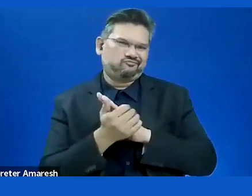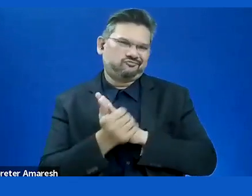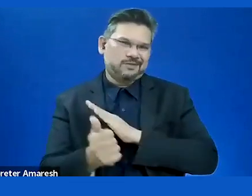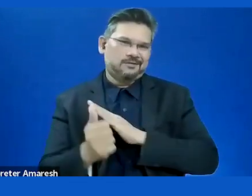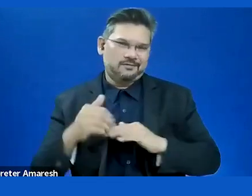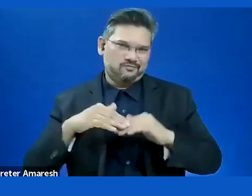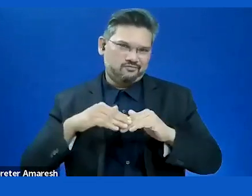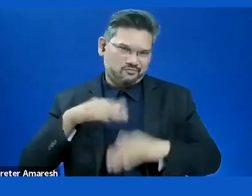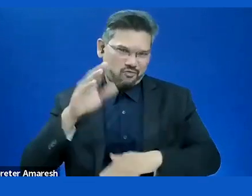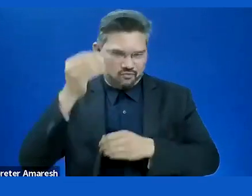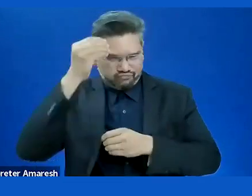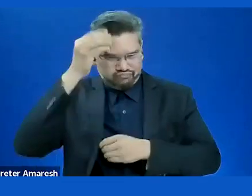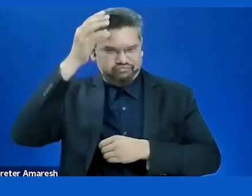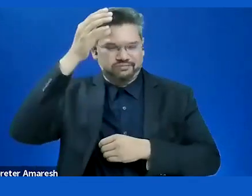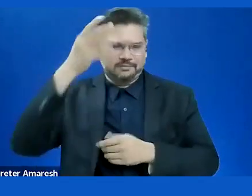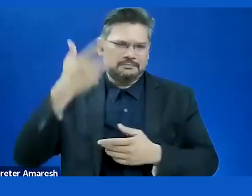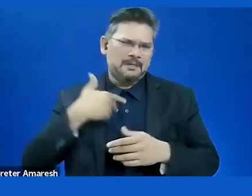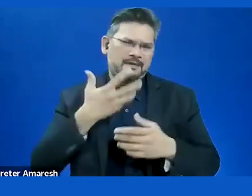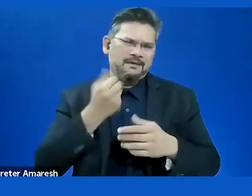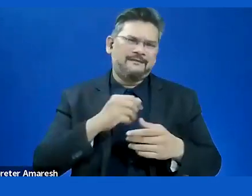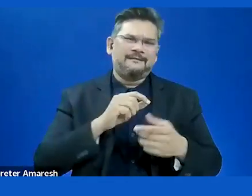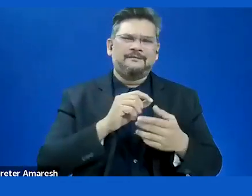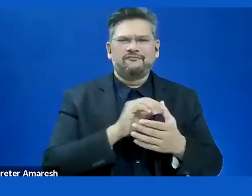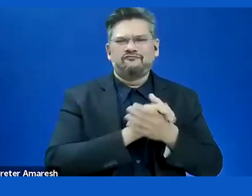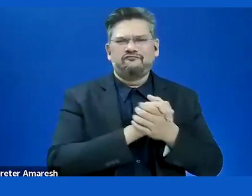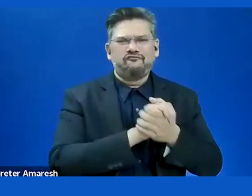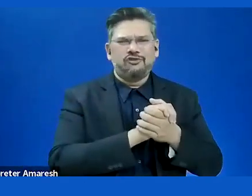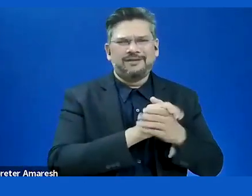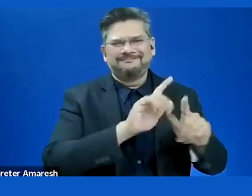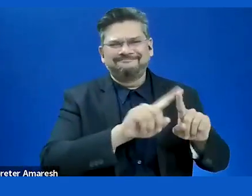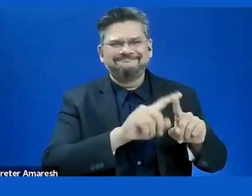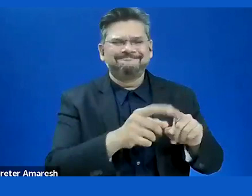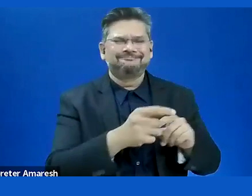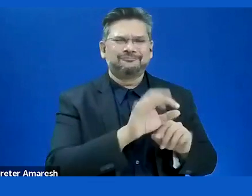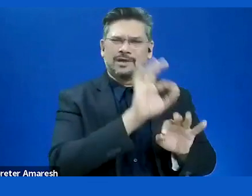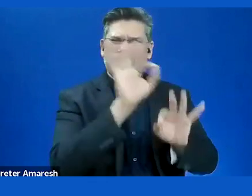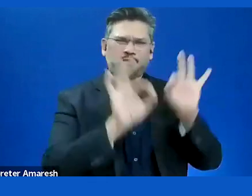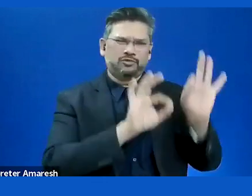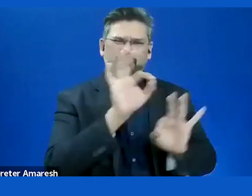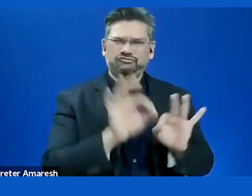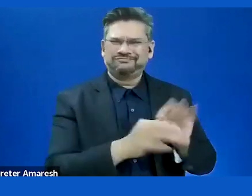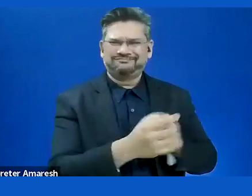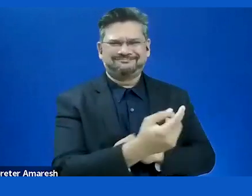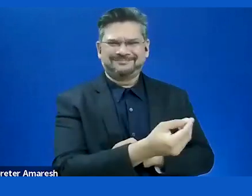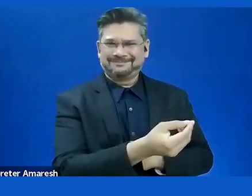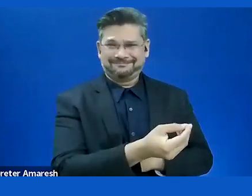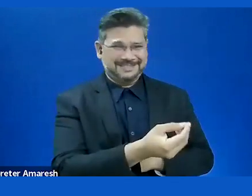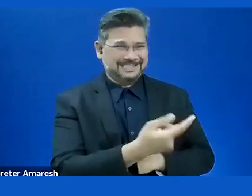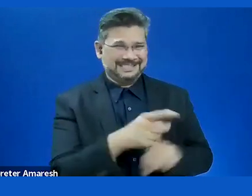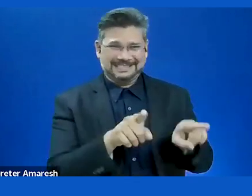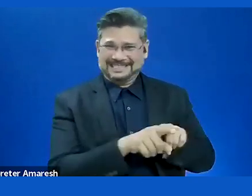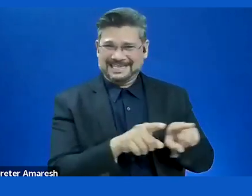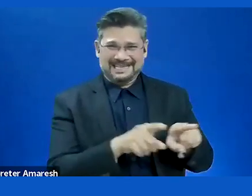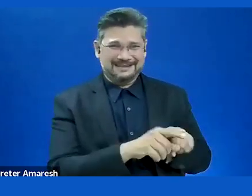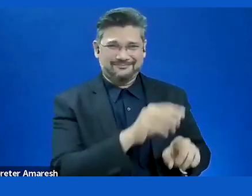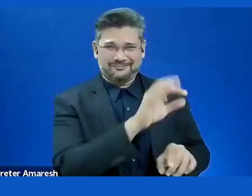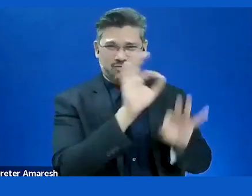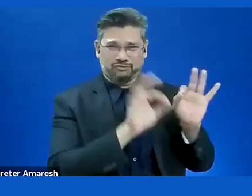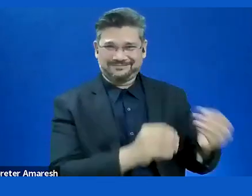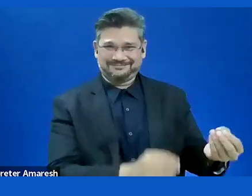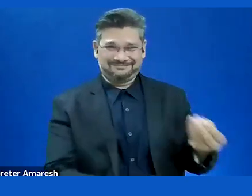they ask me questions like this one: why isn't accessibility easier? And they especially asked me this when I started working